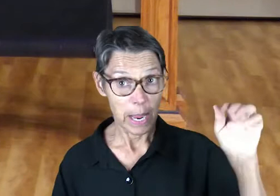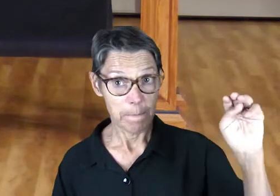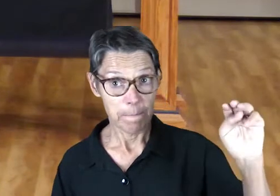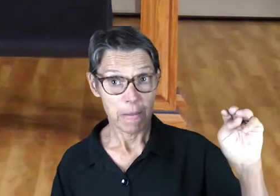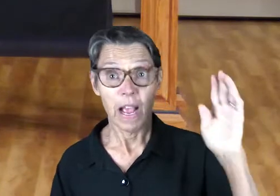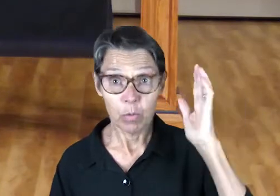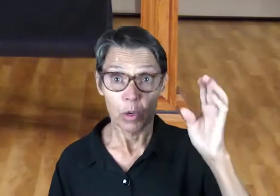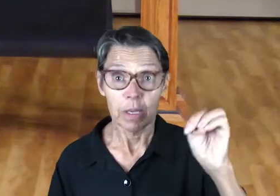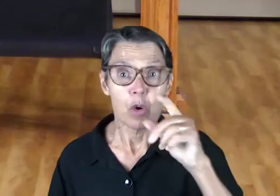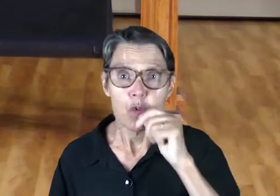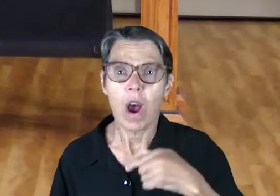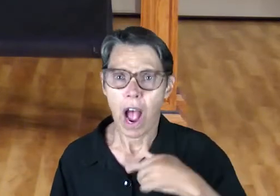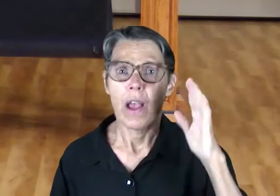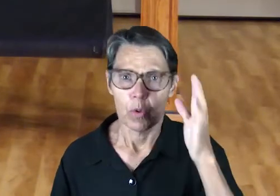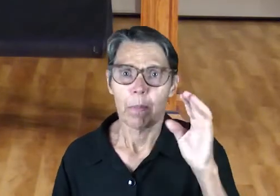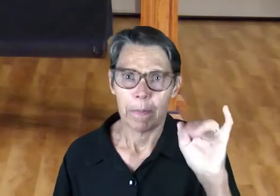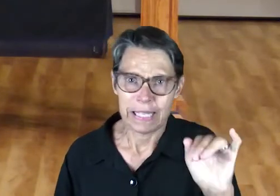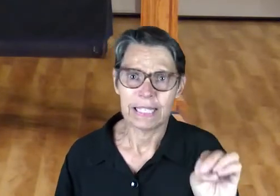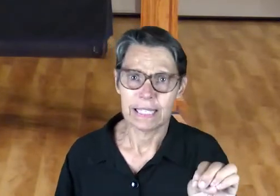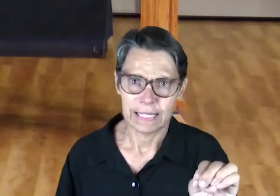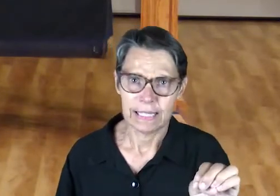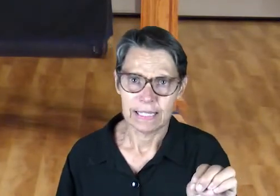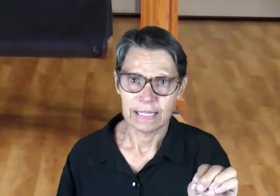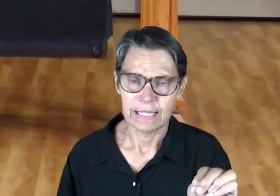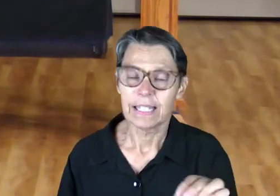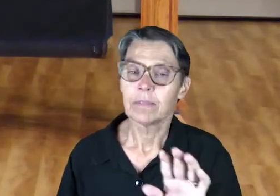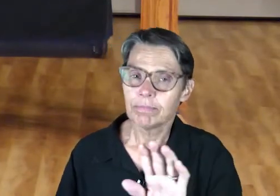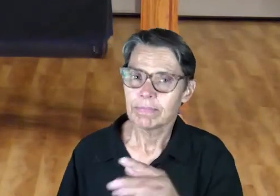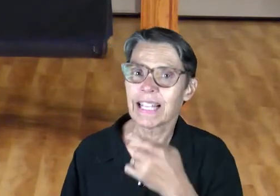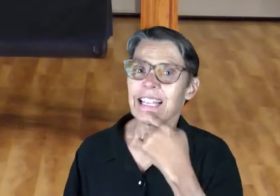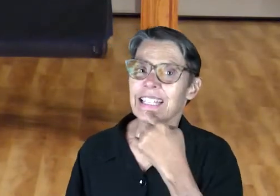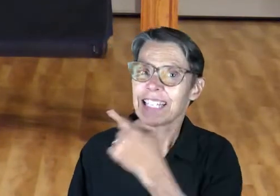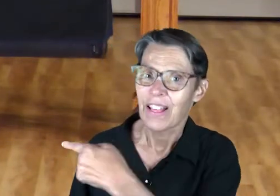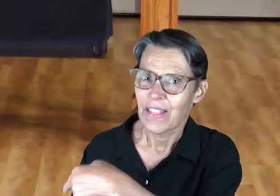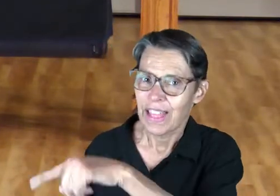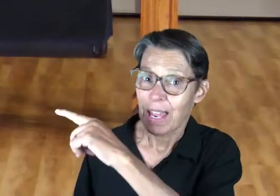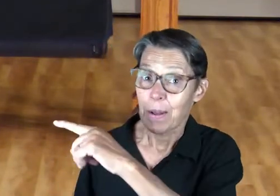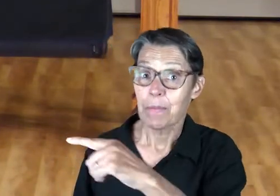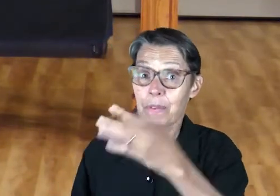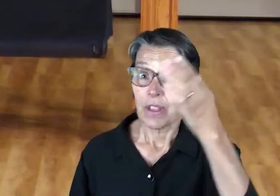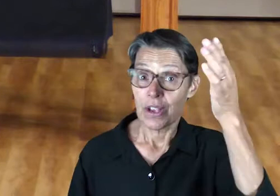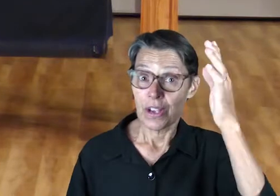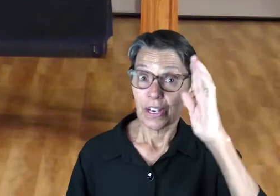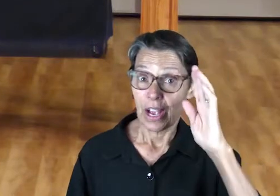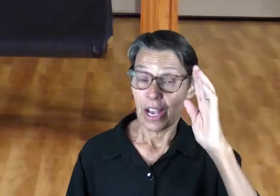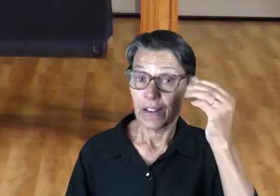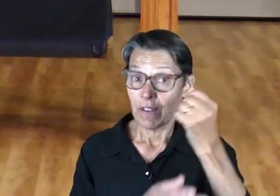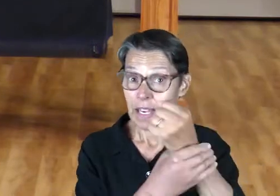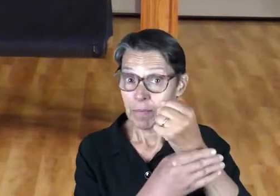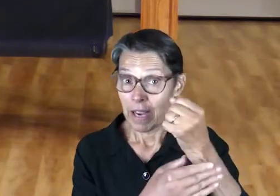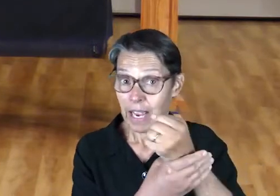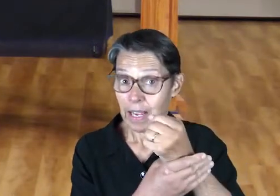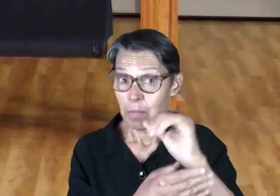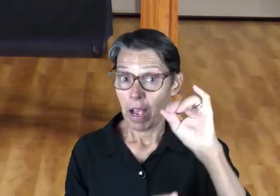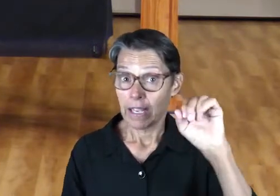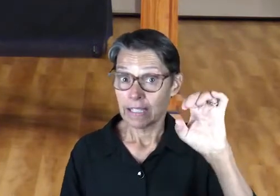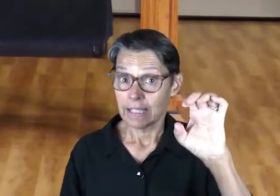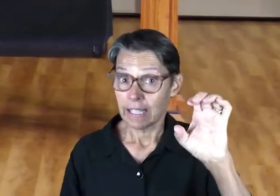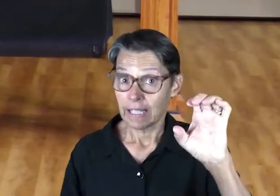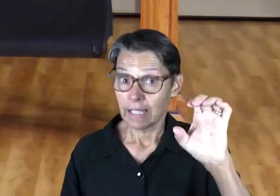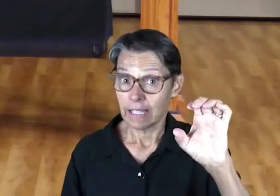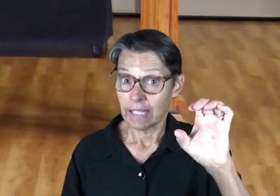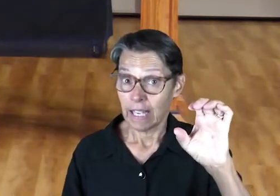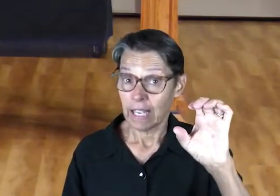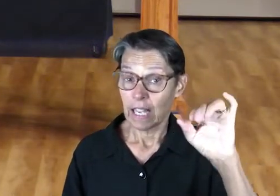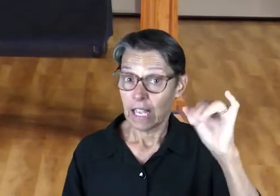am. I will be who I will be. And then he gets a little more specific, and God says, tell them that the God of their forefathers, of Abraham, Isaac, and Jacob, has